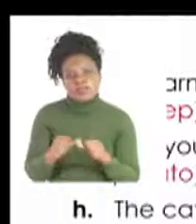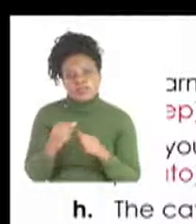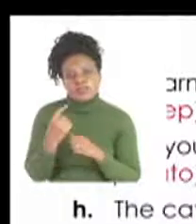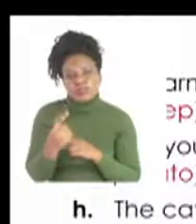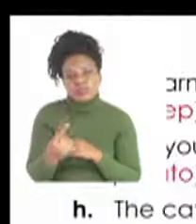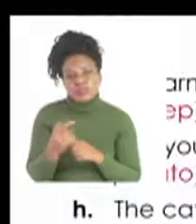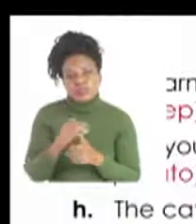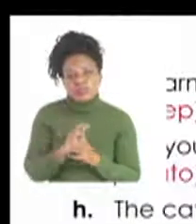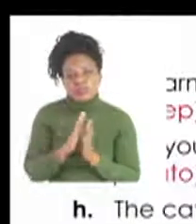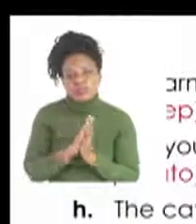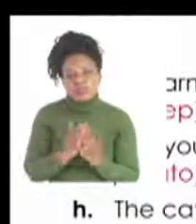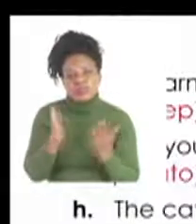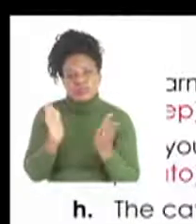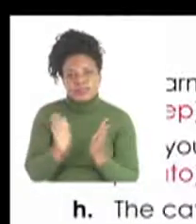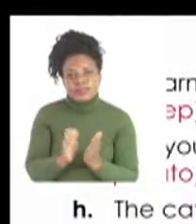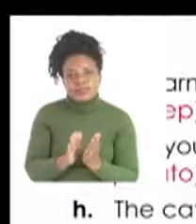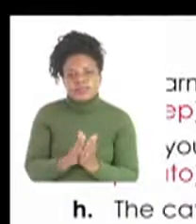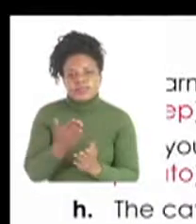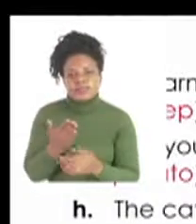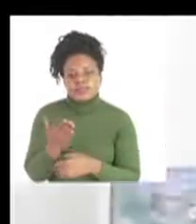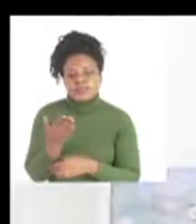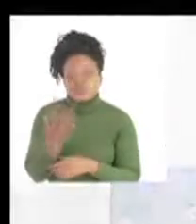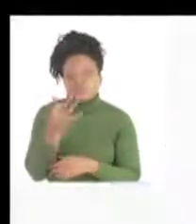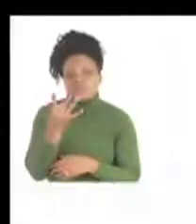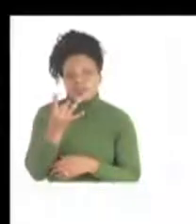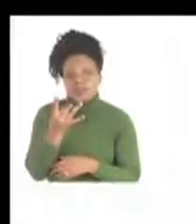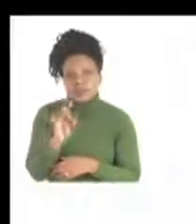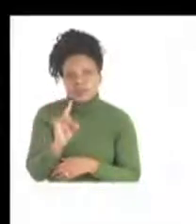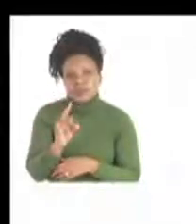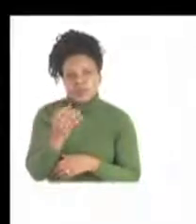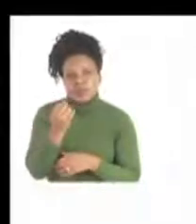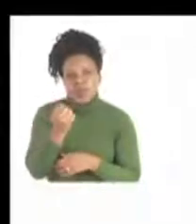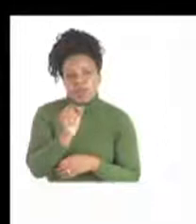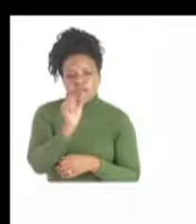On page 8, there is a crossword puzzle